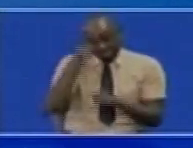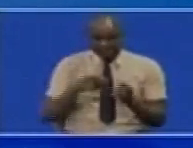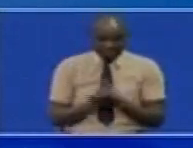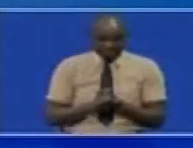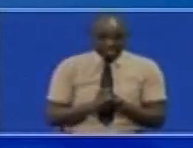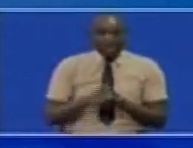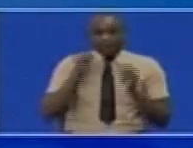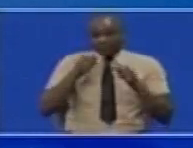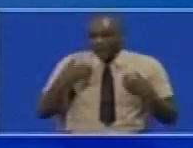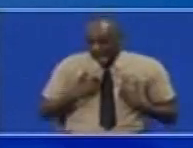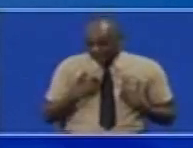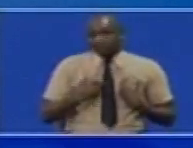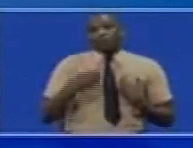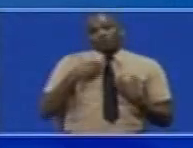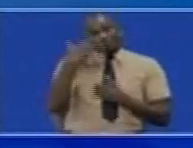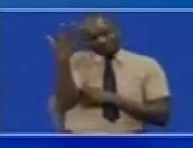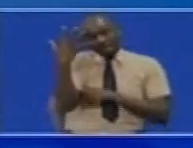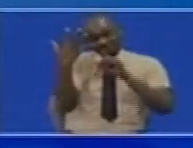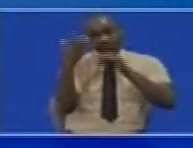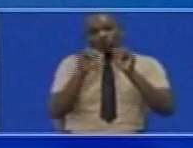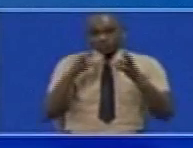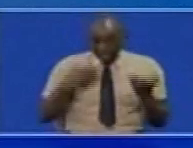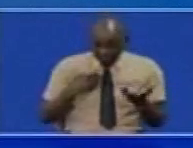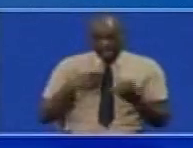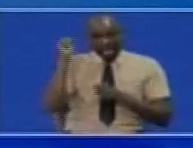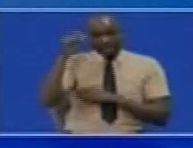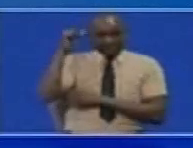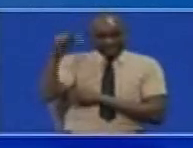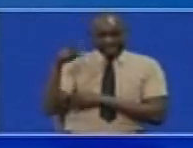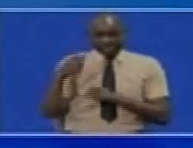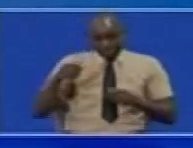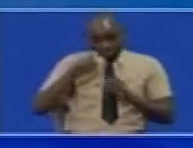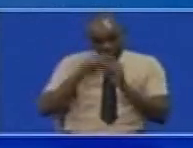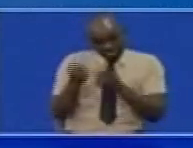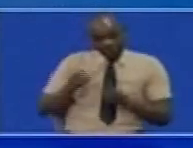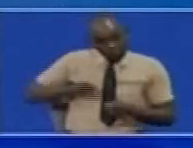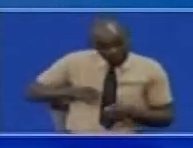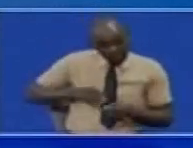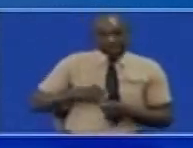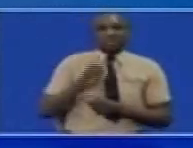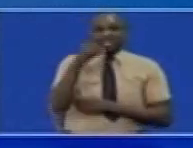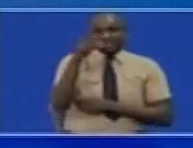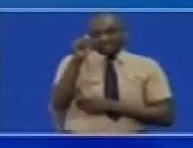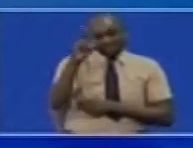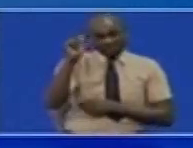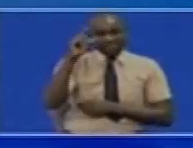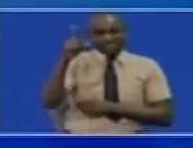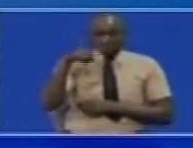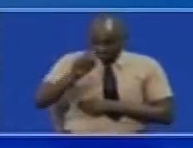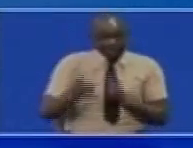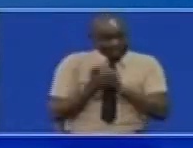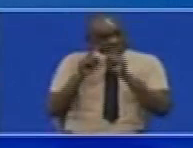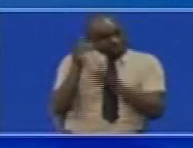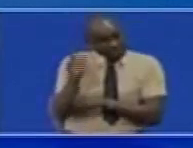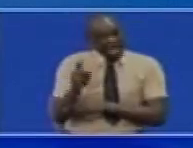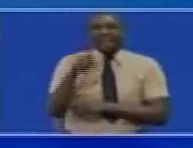The quintet will be highlighted by the five coaches, which include Harambee Starlets tactician David Ouma. Ouma led his charges to their